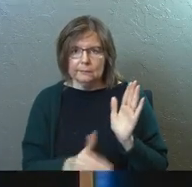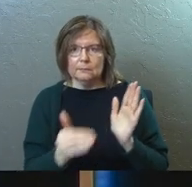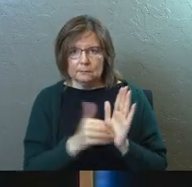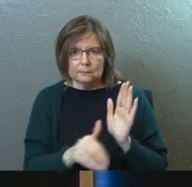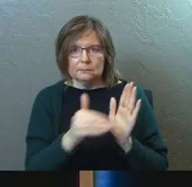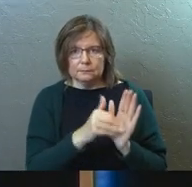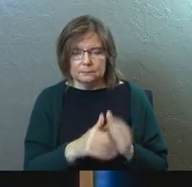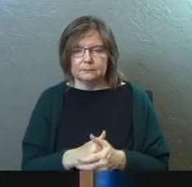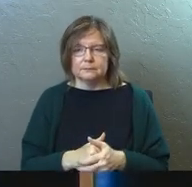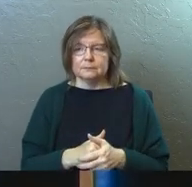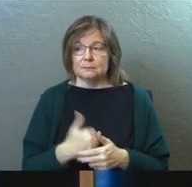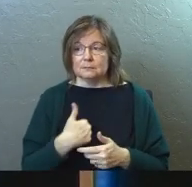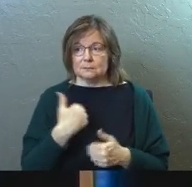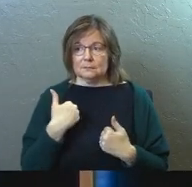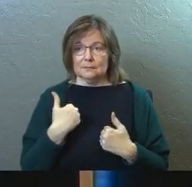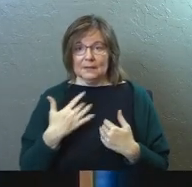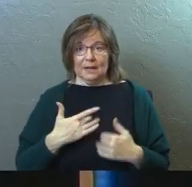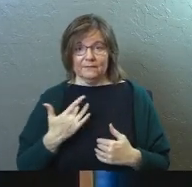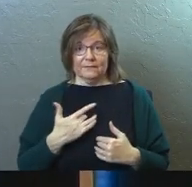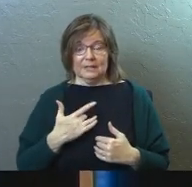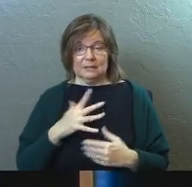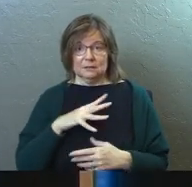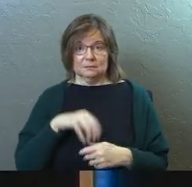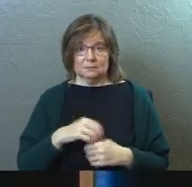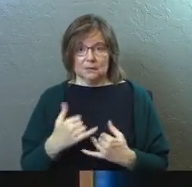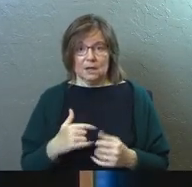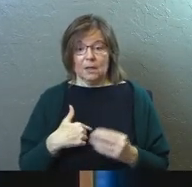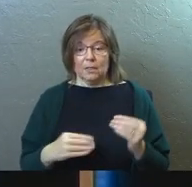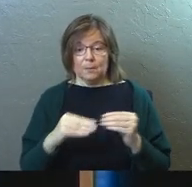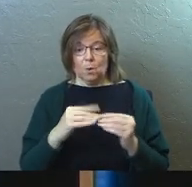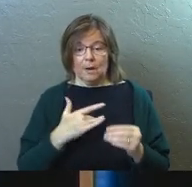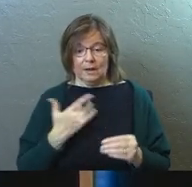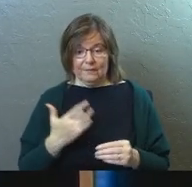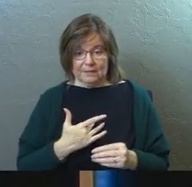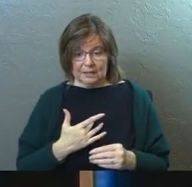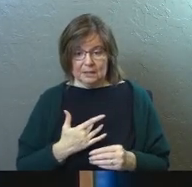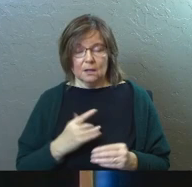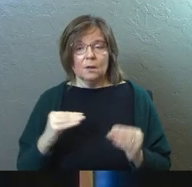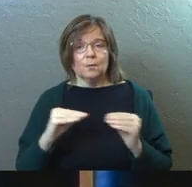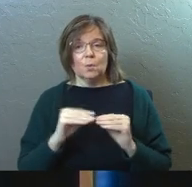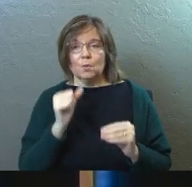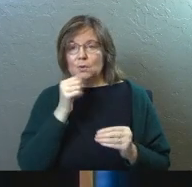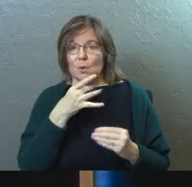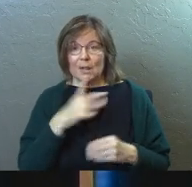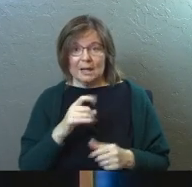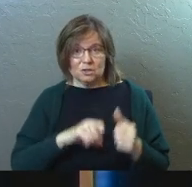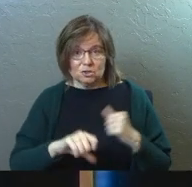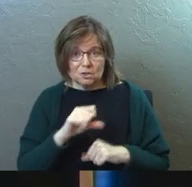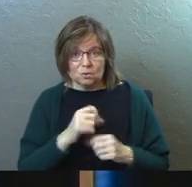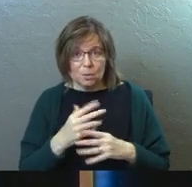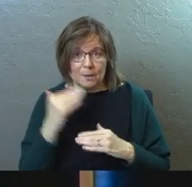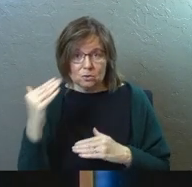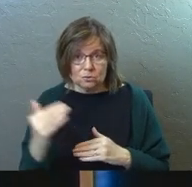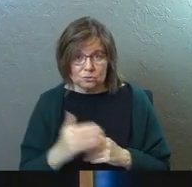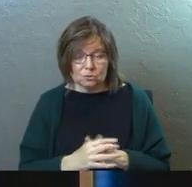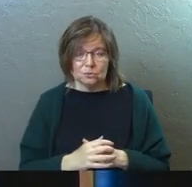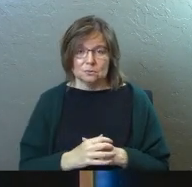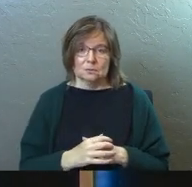and over and over again. And I've got feelings wrapped up in it now. And the more I have feelings, the more we don't like each other so